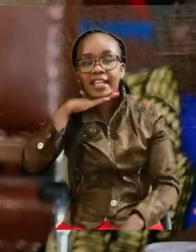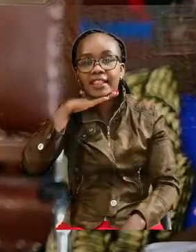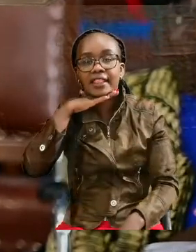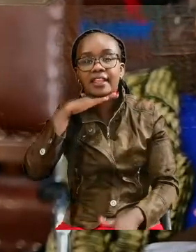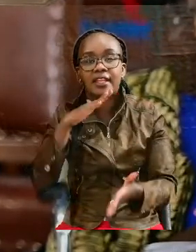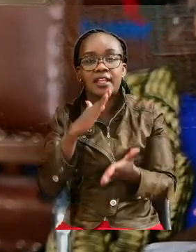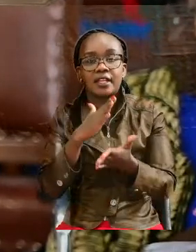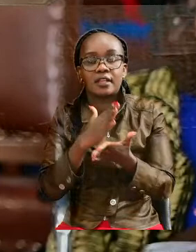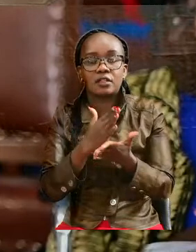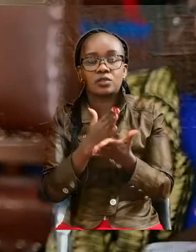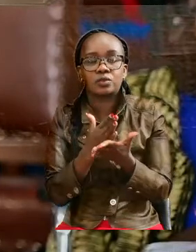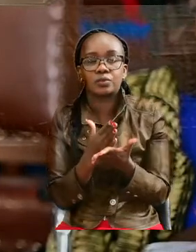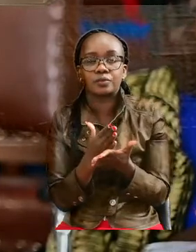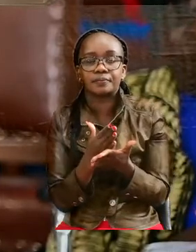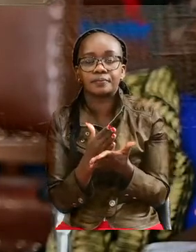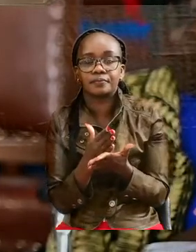is